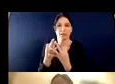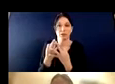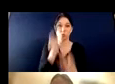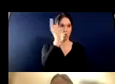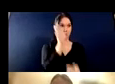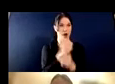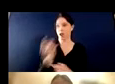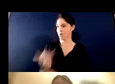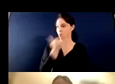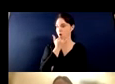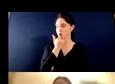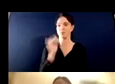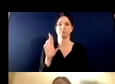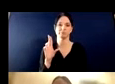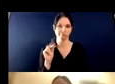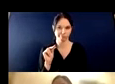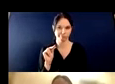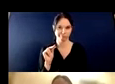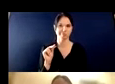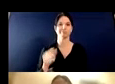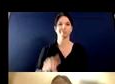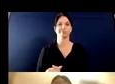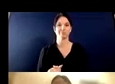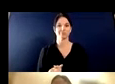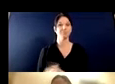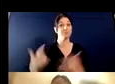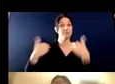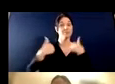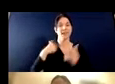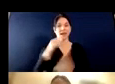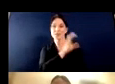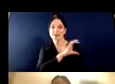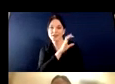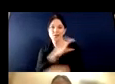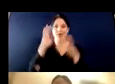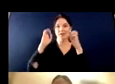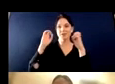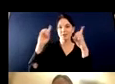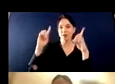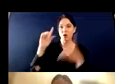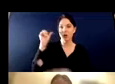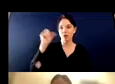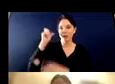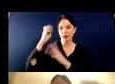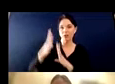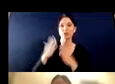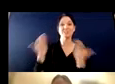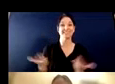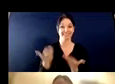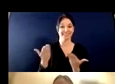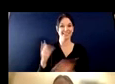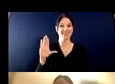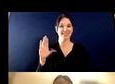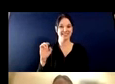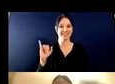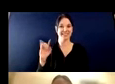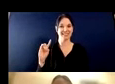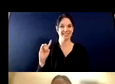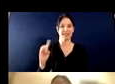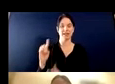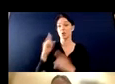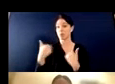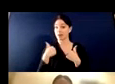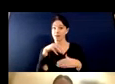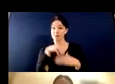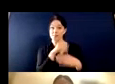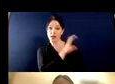to communicate. I'm the clinical and educational audiologist here at CEID. When I'm in clinic, I perform